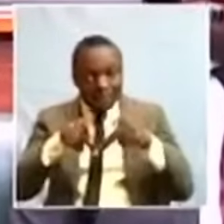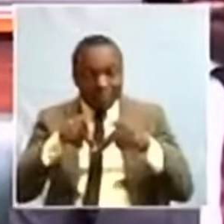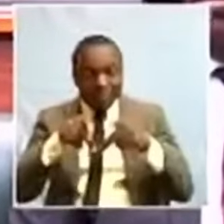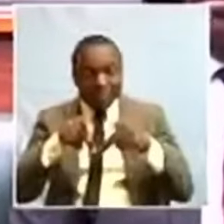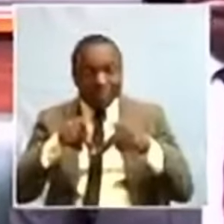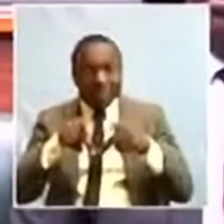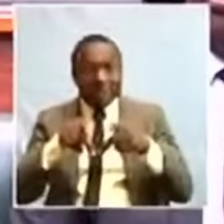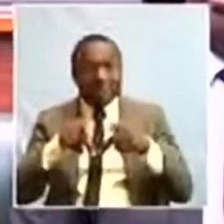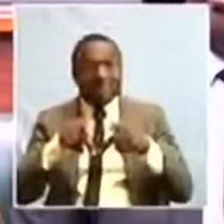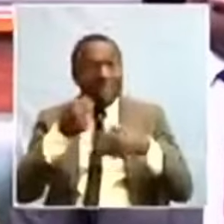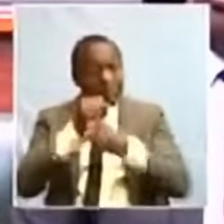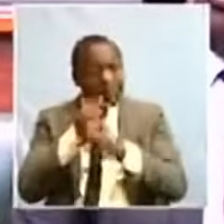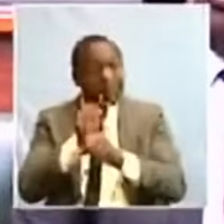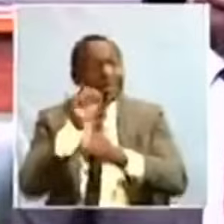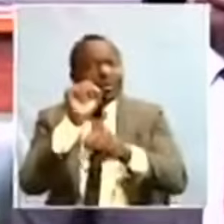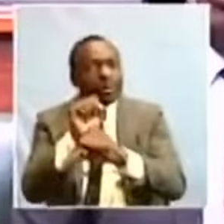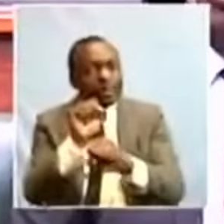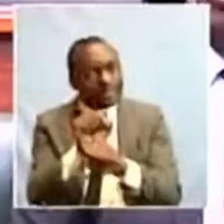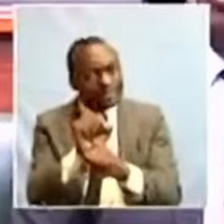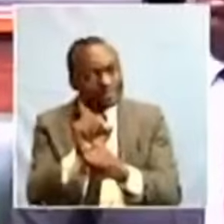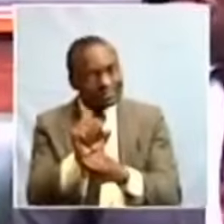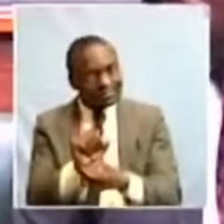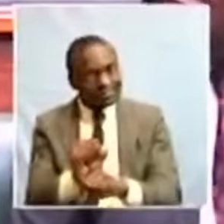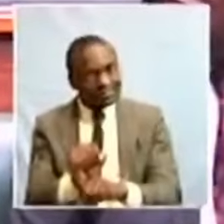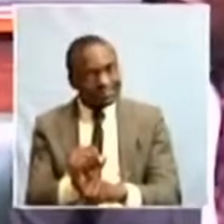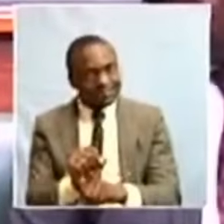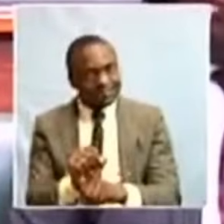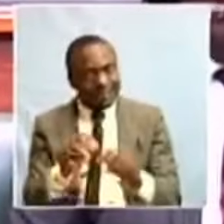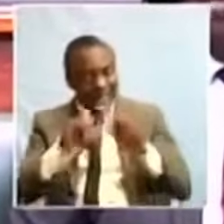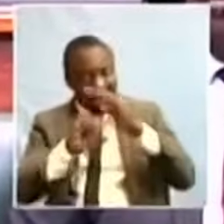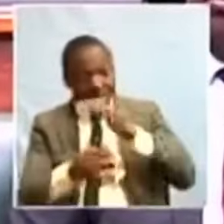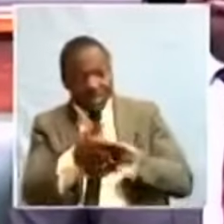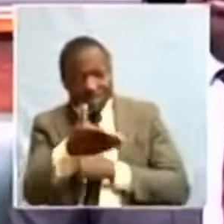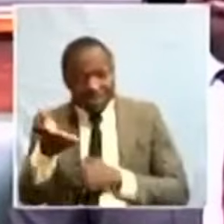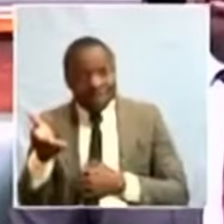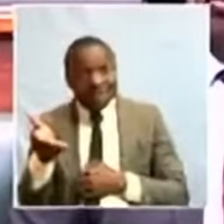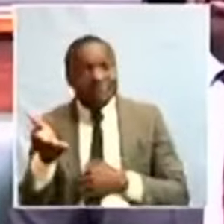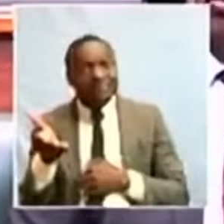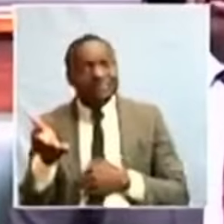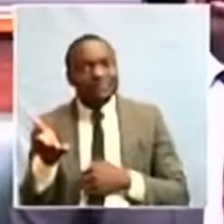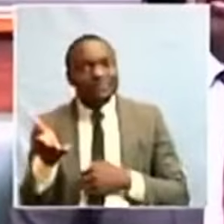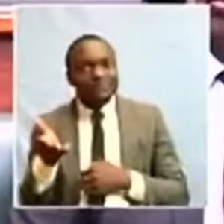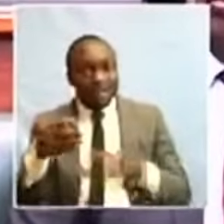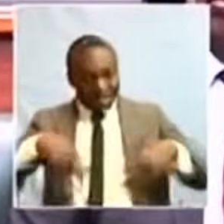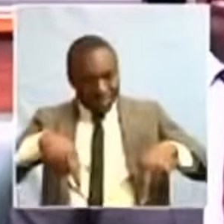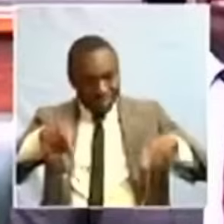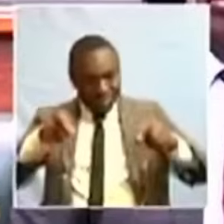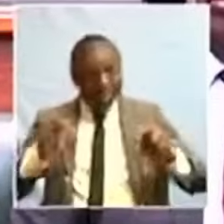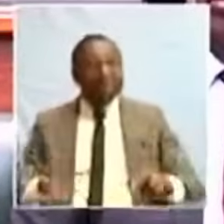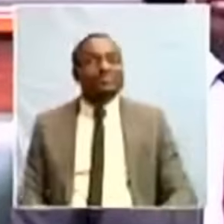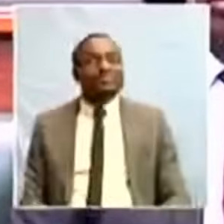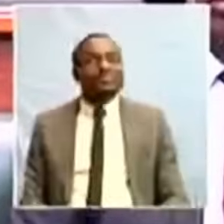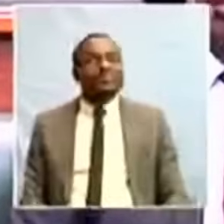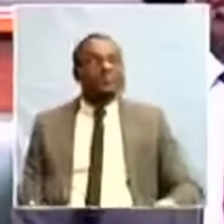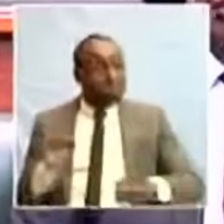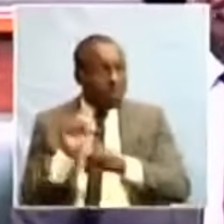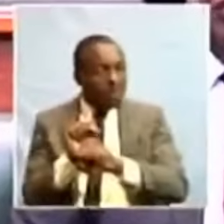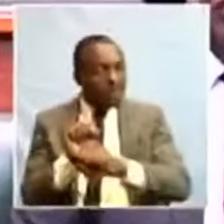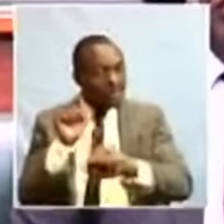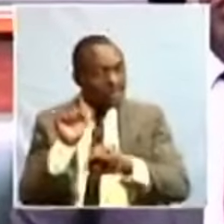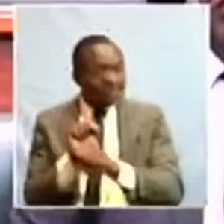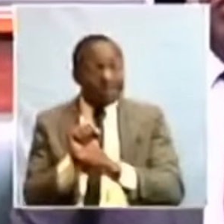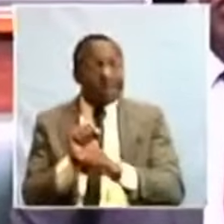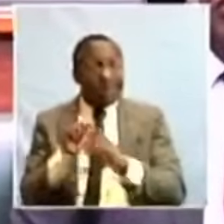we are doing. It is creating jobs under those, the roads. We are working under